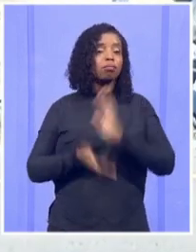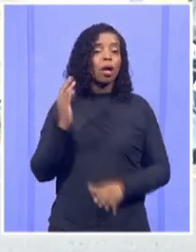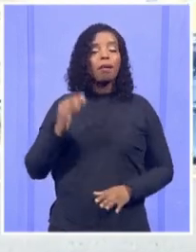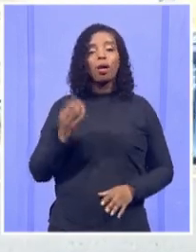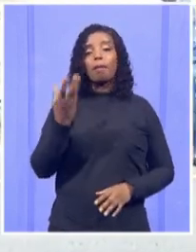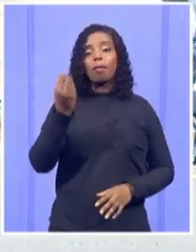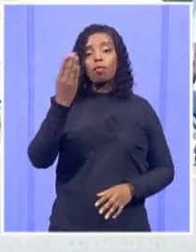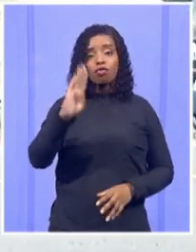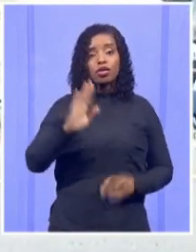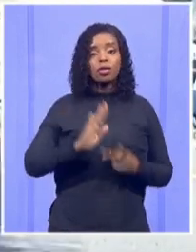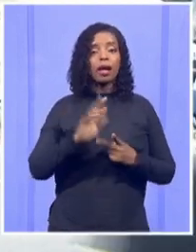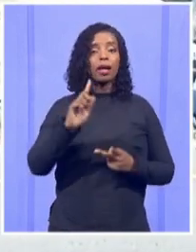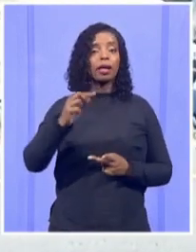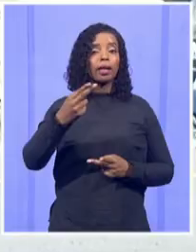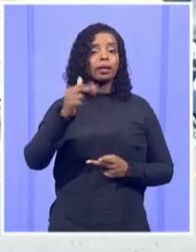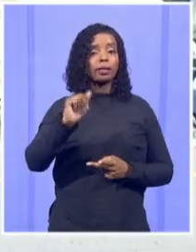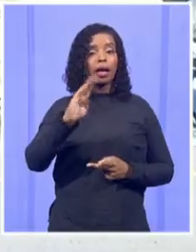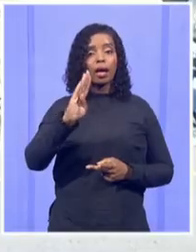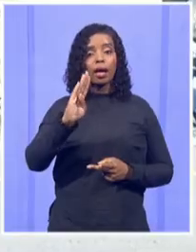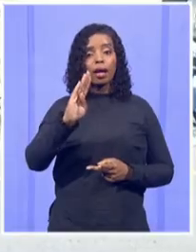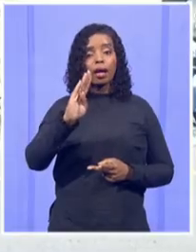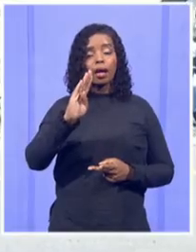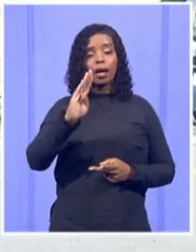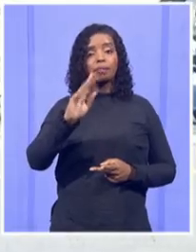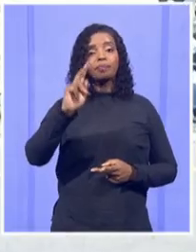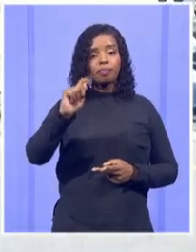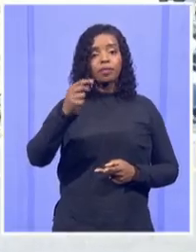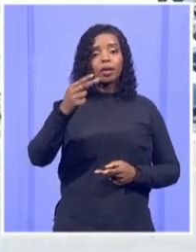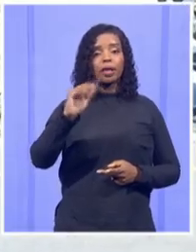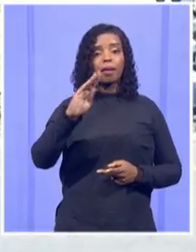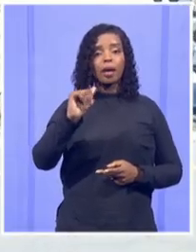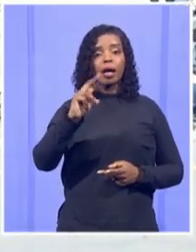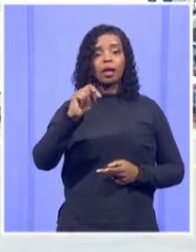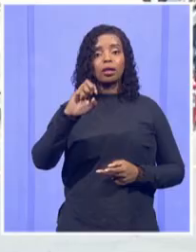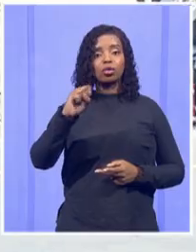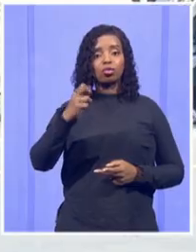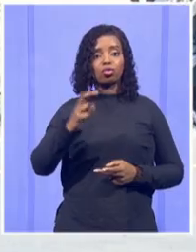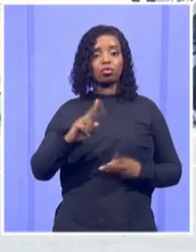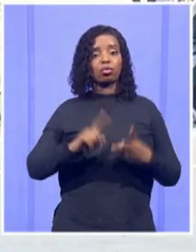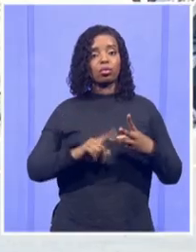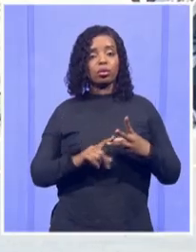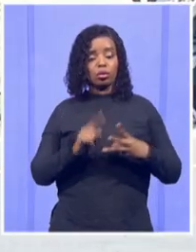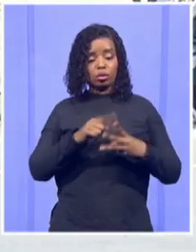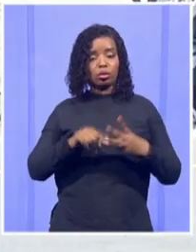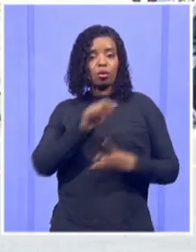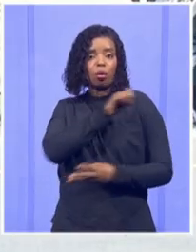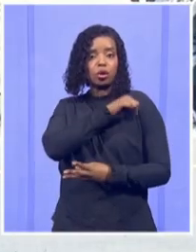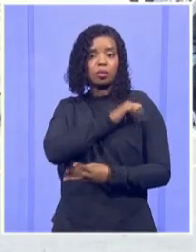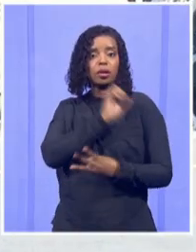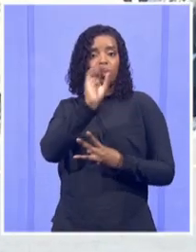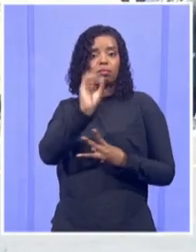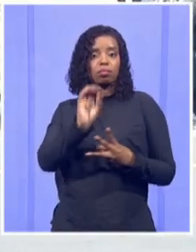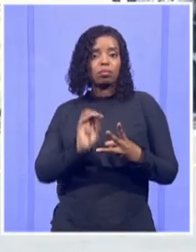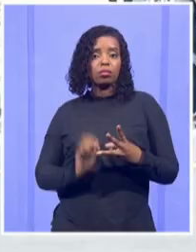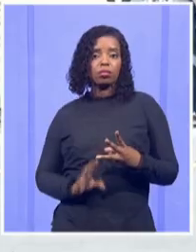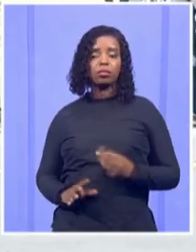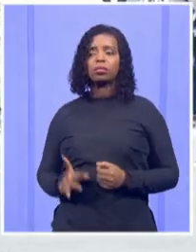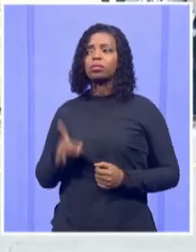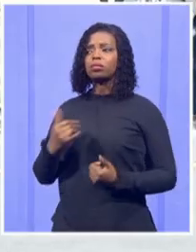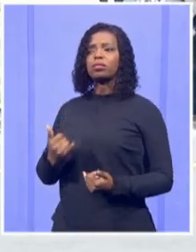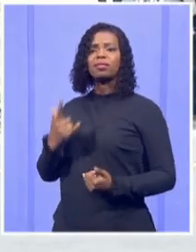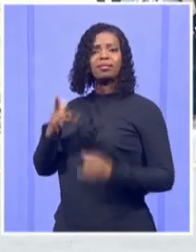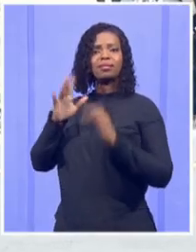Bloemfontein hospitals. We got a number that about 38 people were transported. How are we going to be